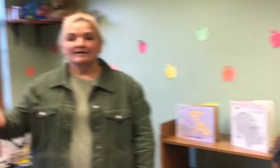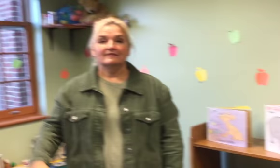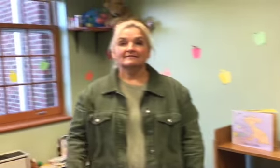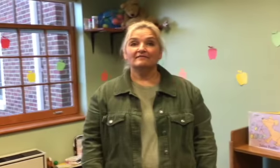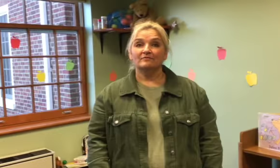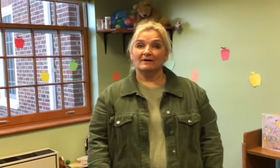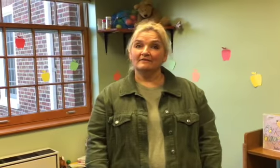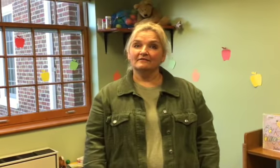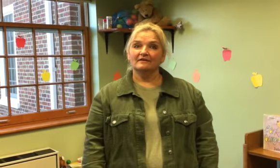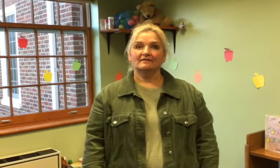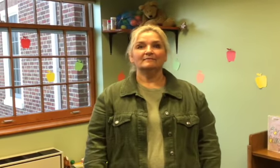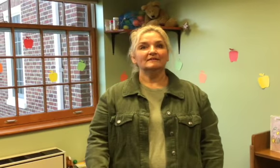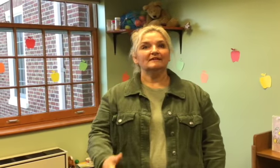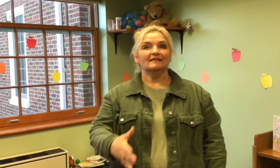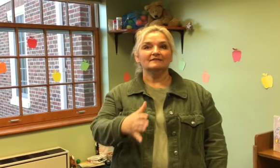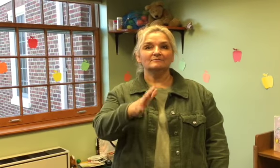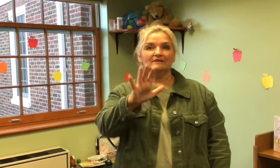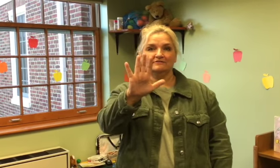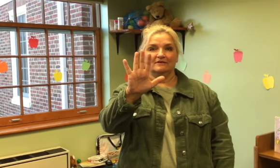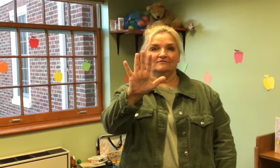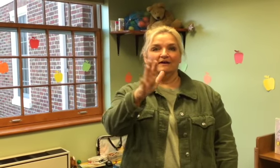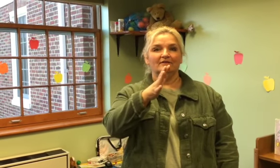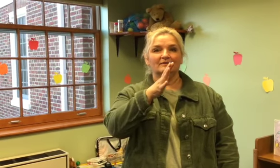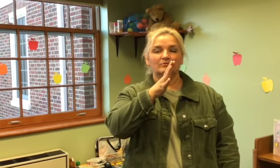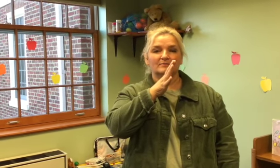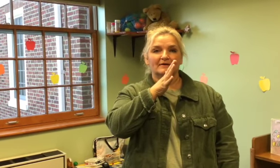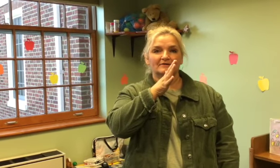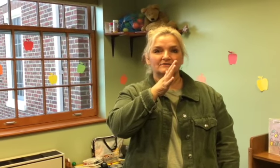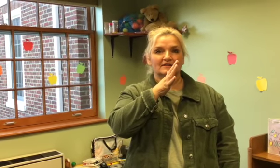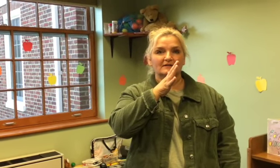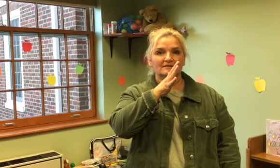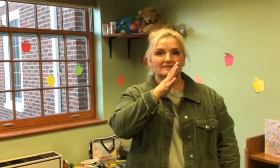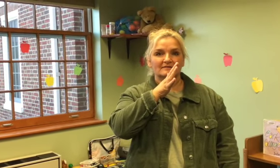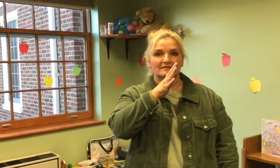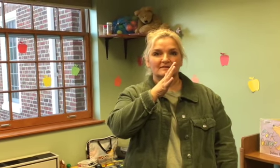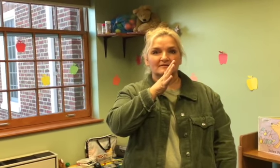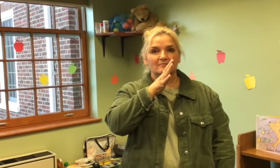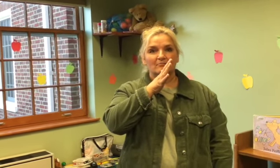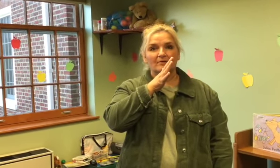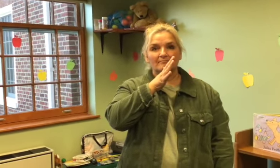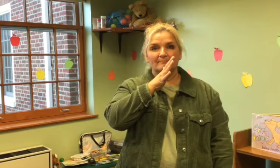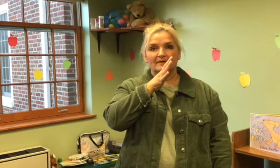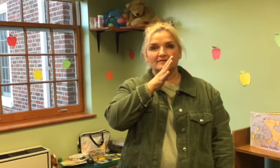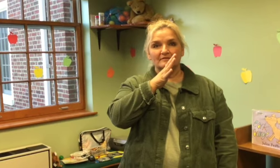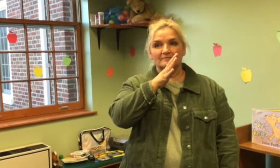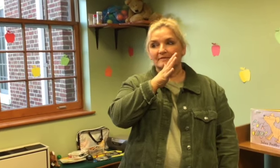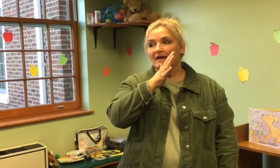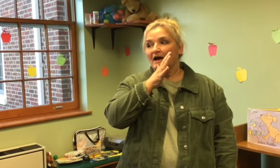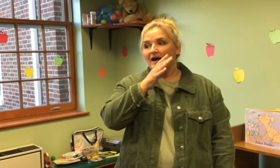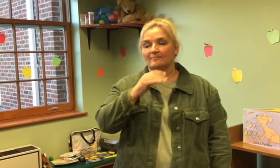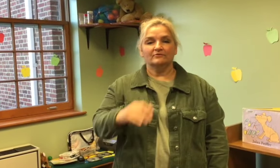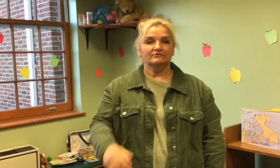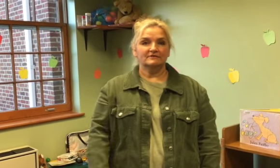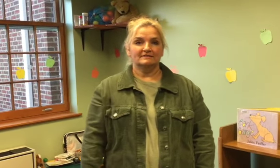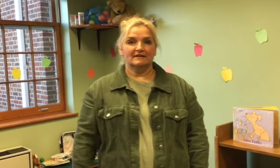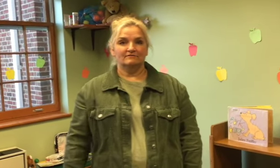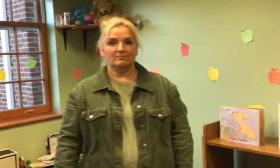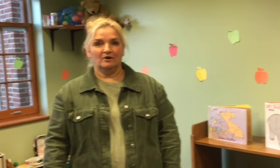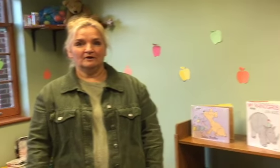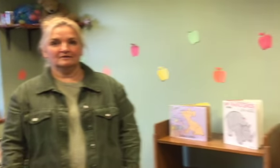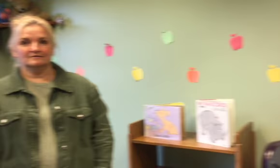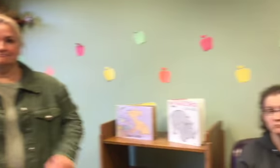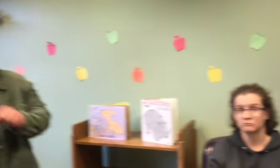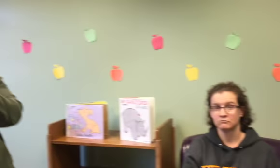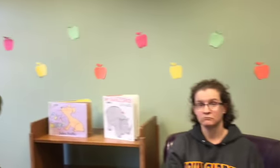job. Okay. The sign for mother. I think we did that last week. You take your 5 hand, put it by your chin. Okay. Mom, mother. Cool. You also see the sign